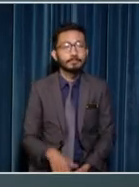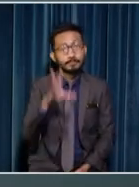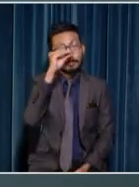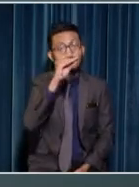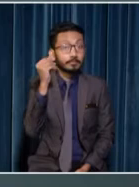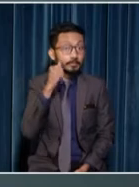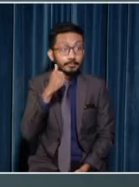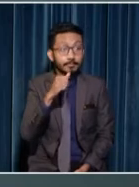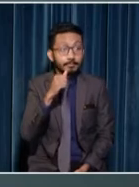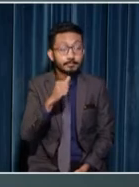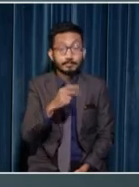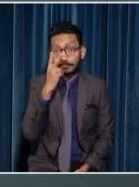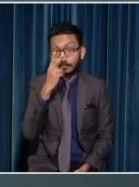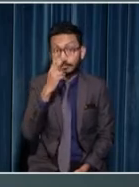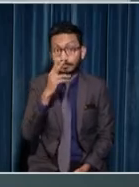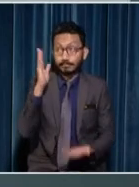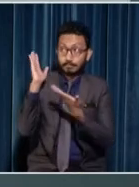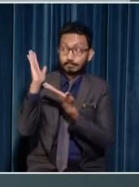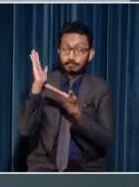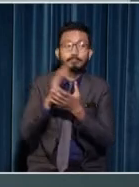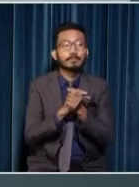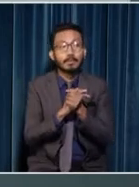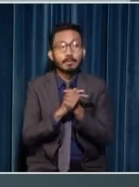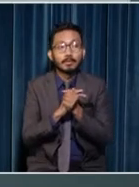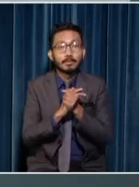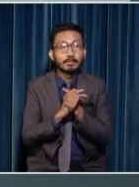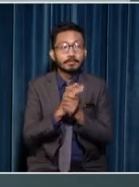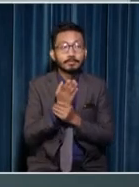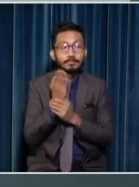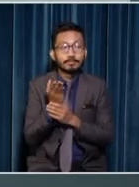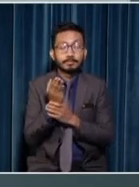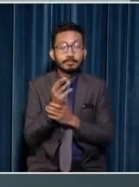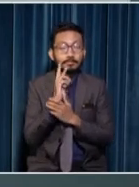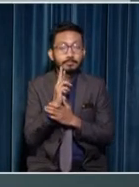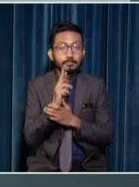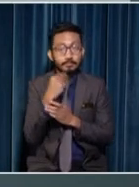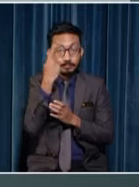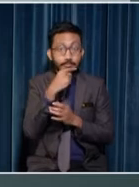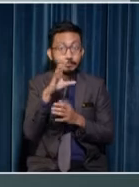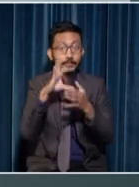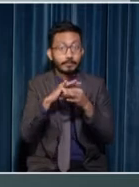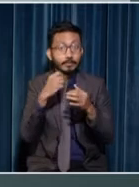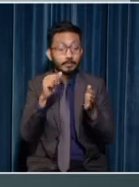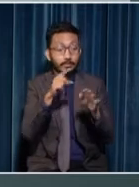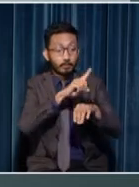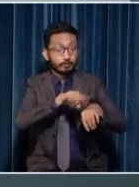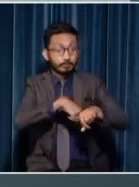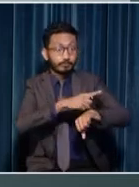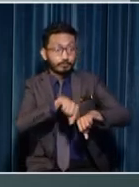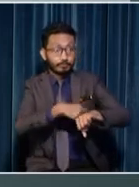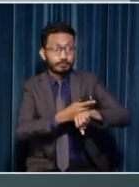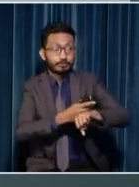Boys and girls, look at this slide. These are faces of a clock.